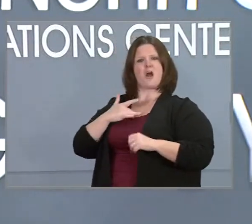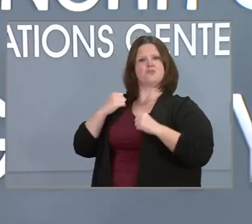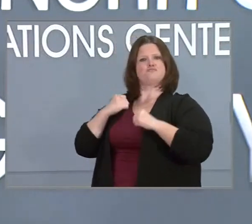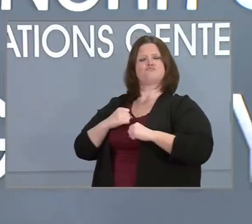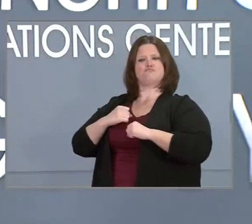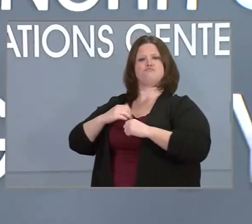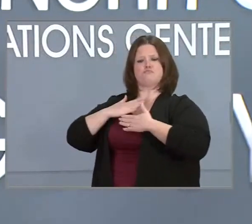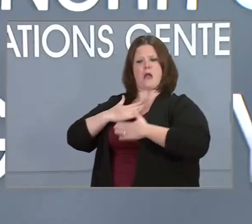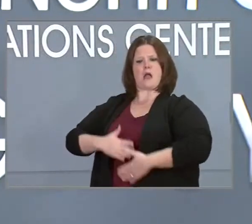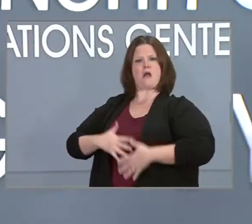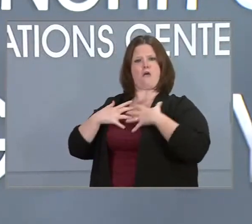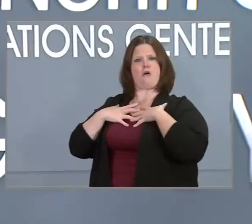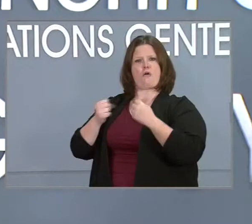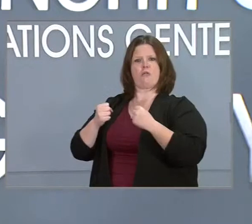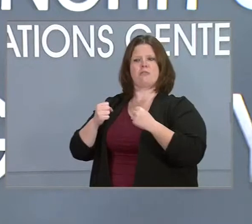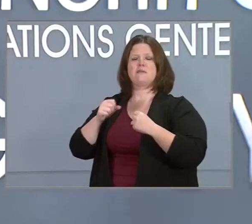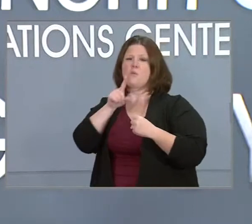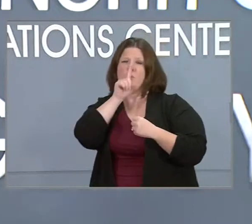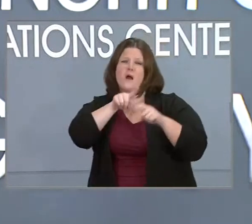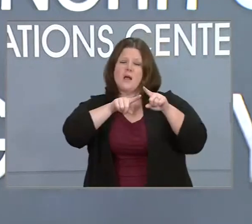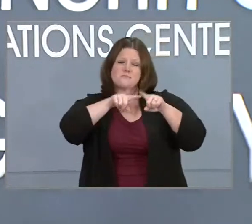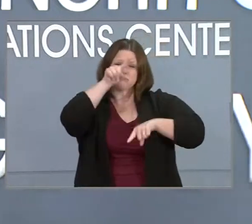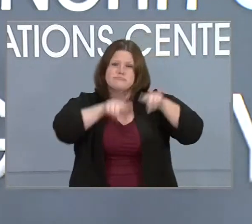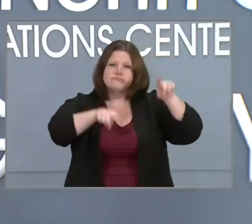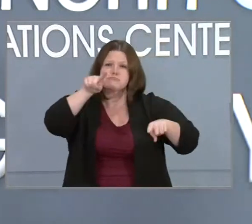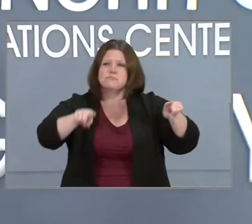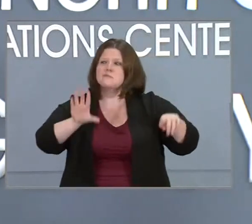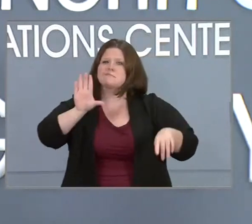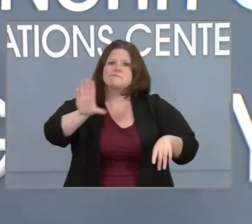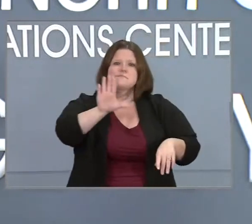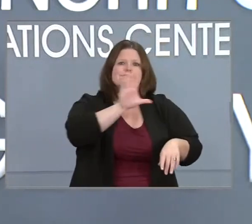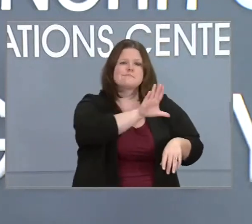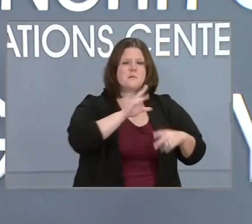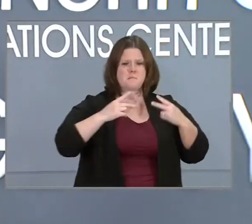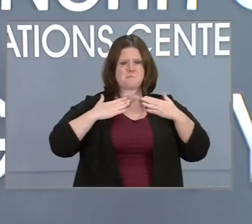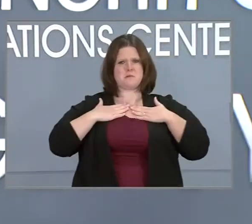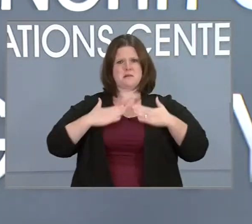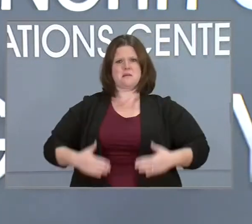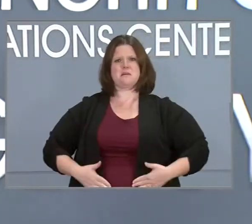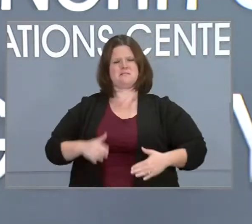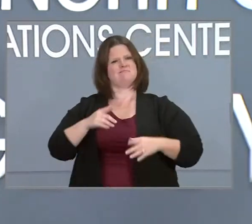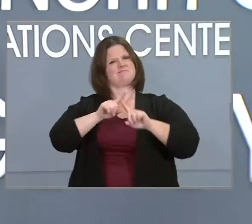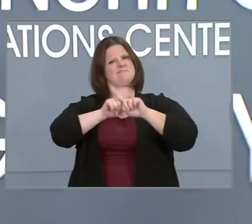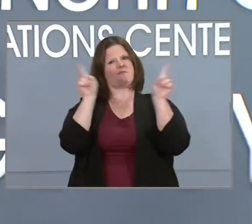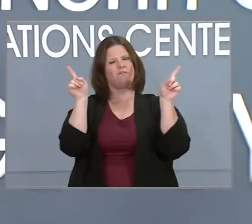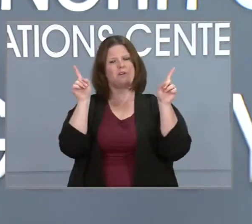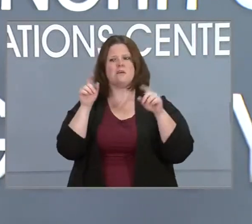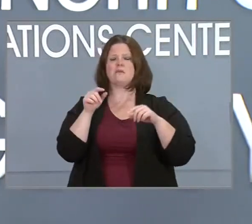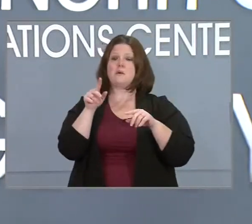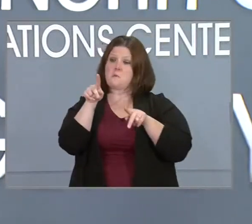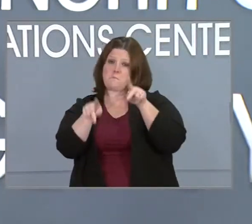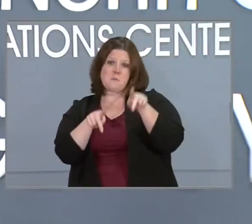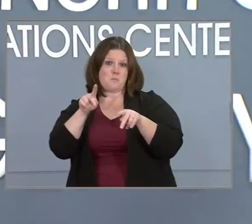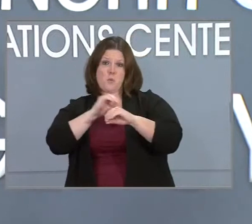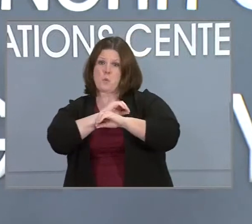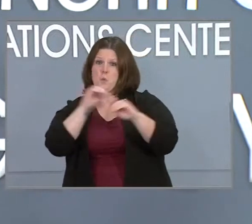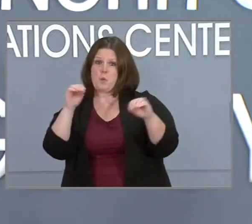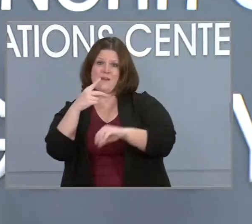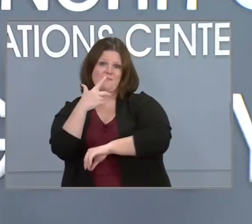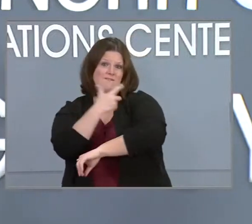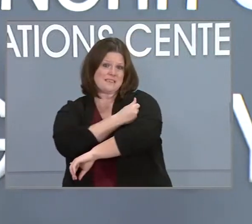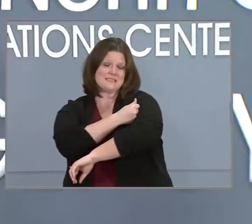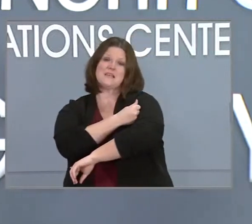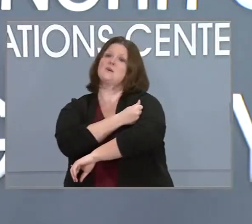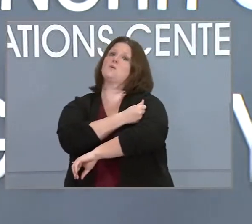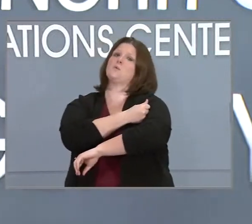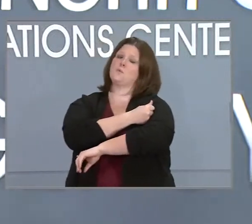and make decisions for themselves, particularly people who have not gotten a vaccination. This is a real problem for them